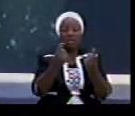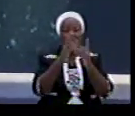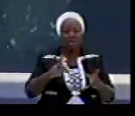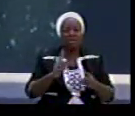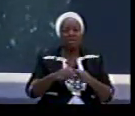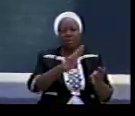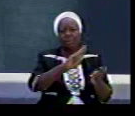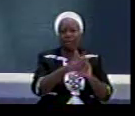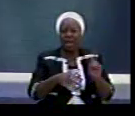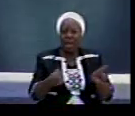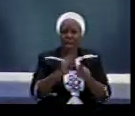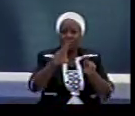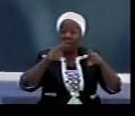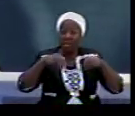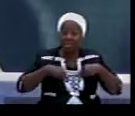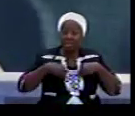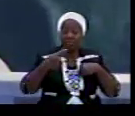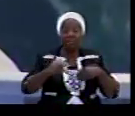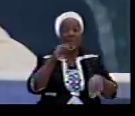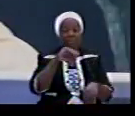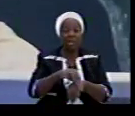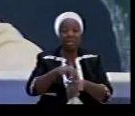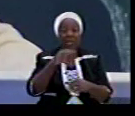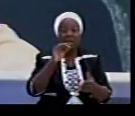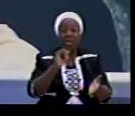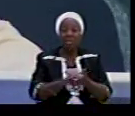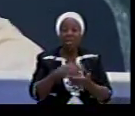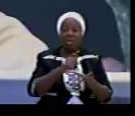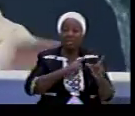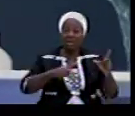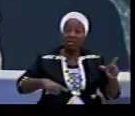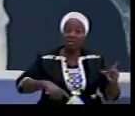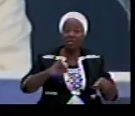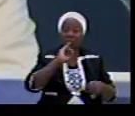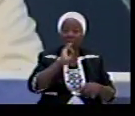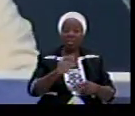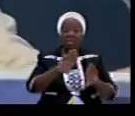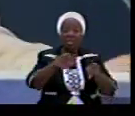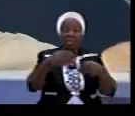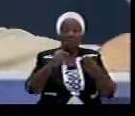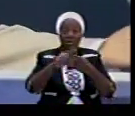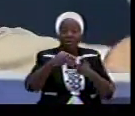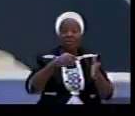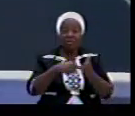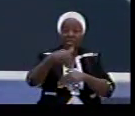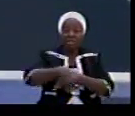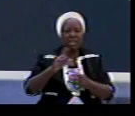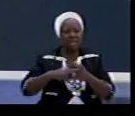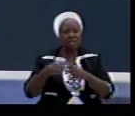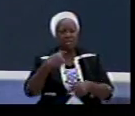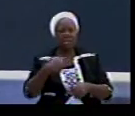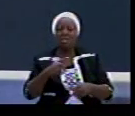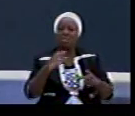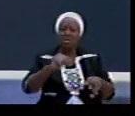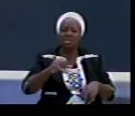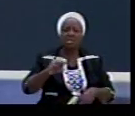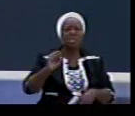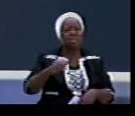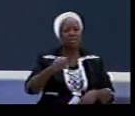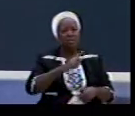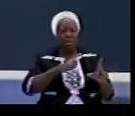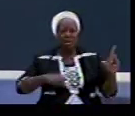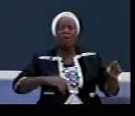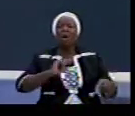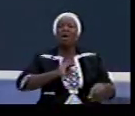the message that the Lord is giving you tonight, and you say, yes, Lord, I know I am